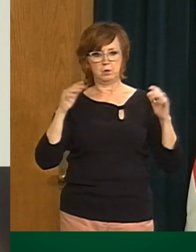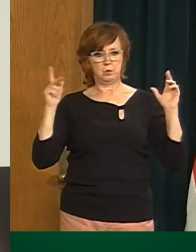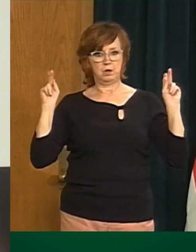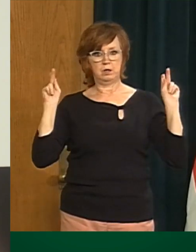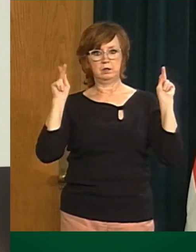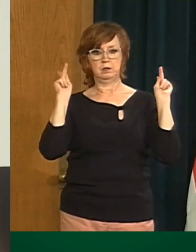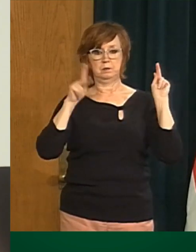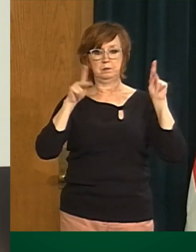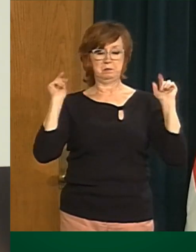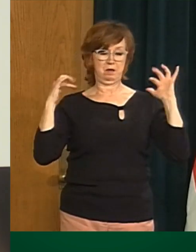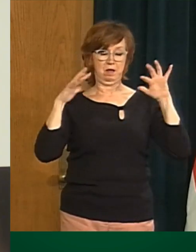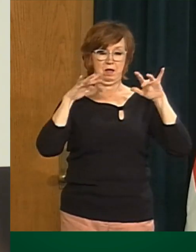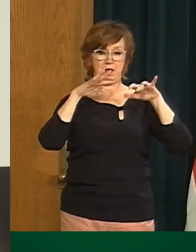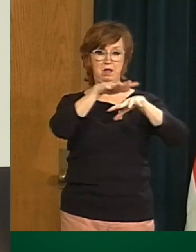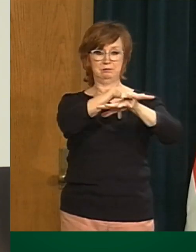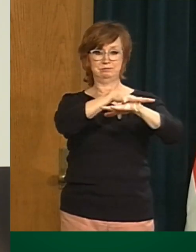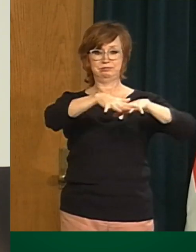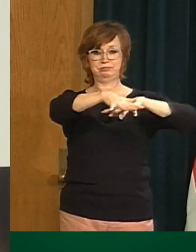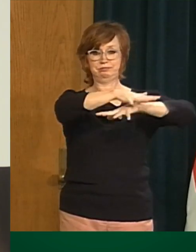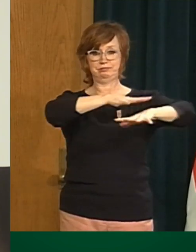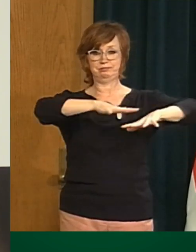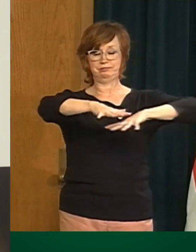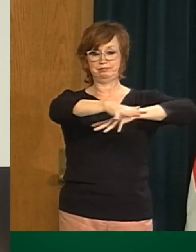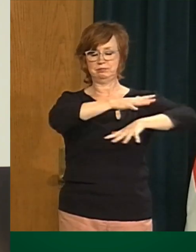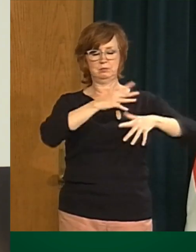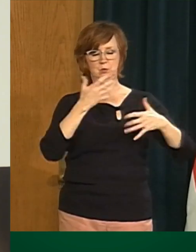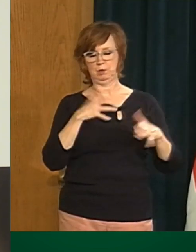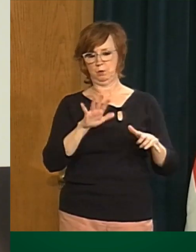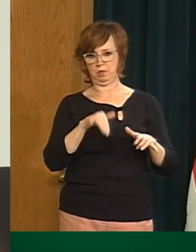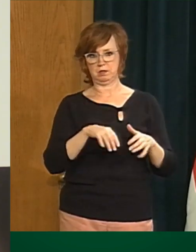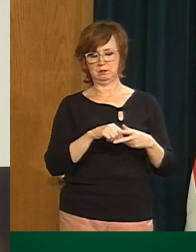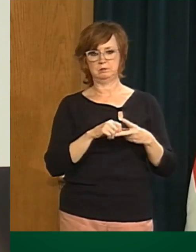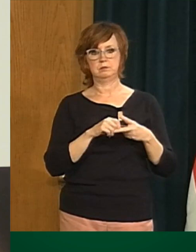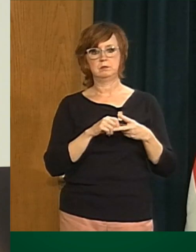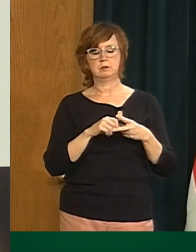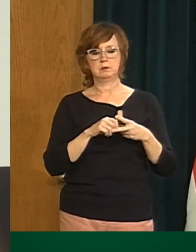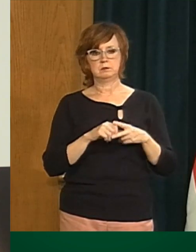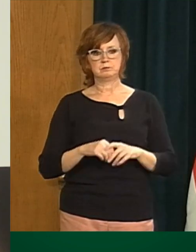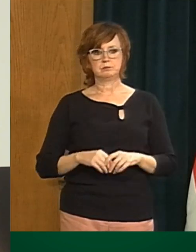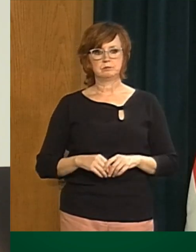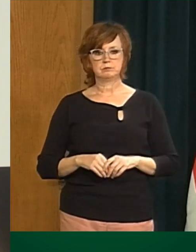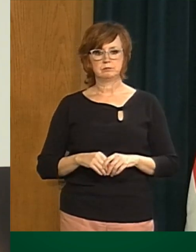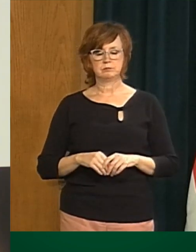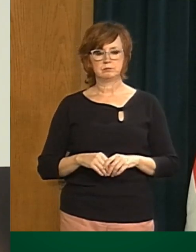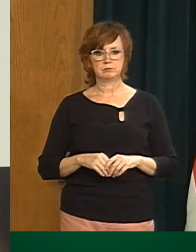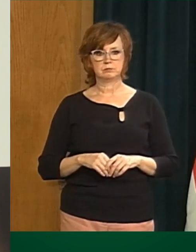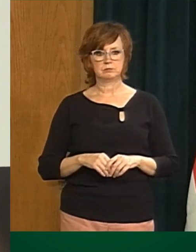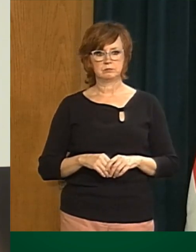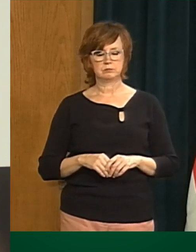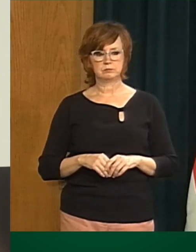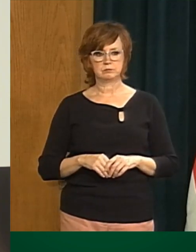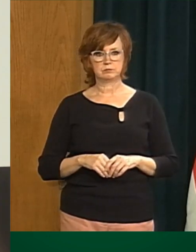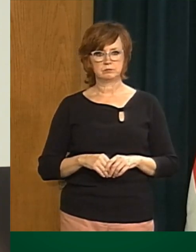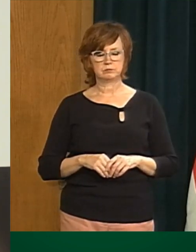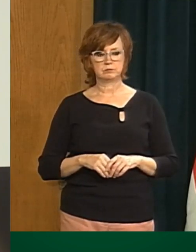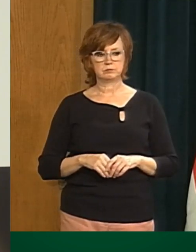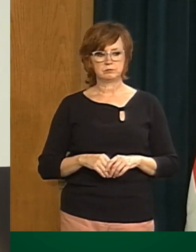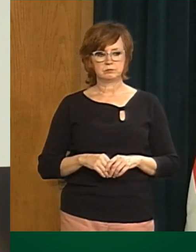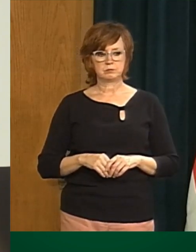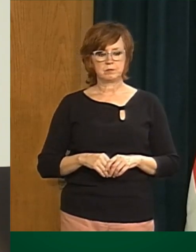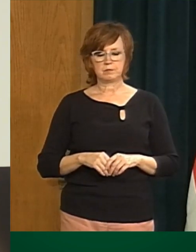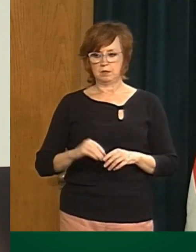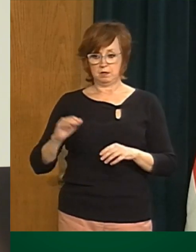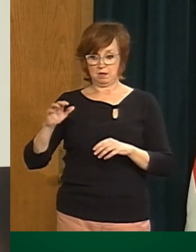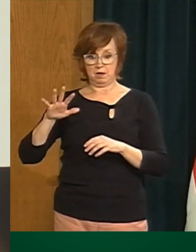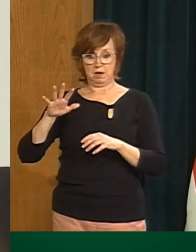who not. Beyond that, if you have a situation where overall case numbers are low, like in the rest of the province, in any community where there